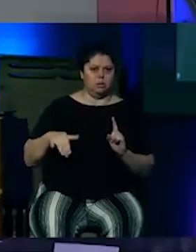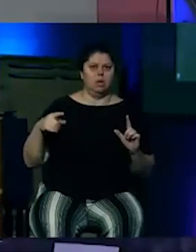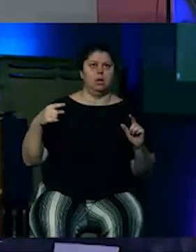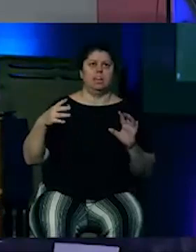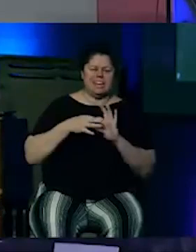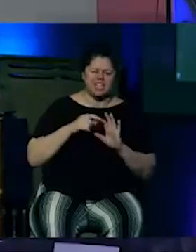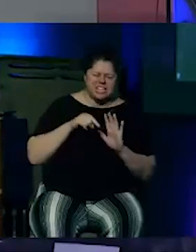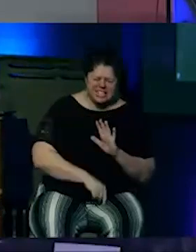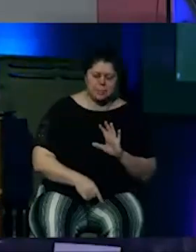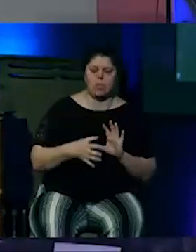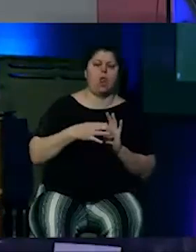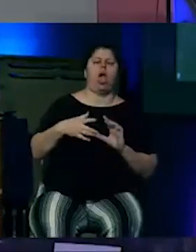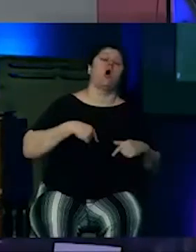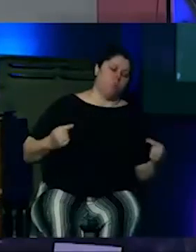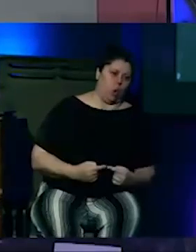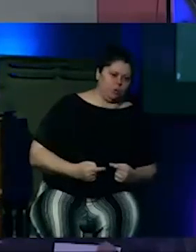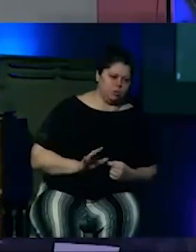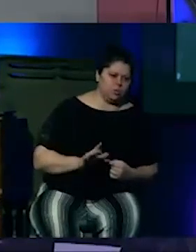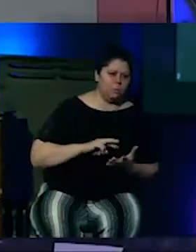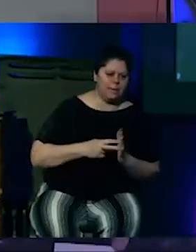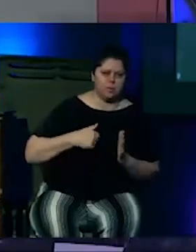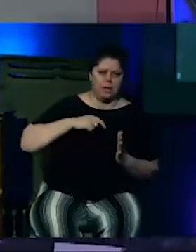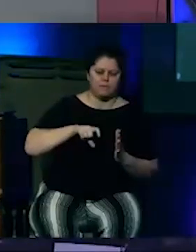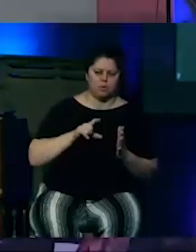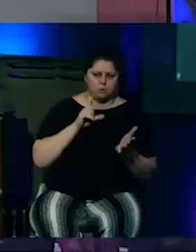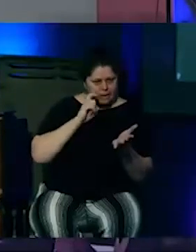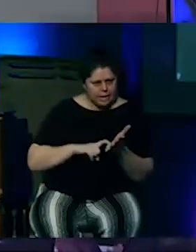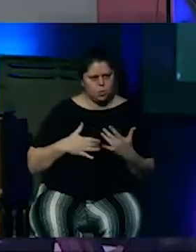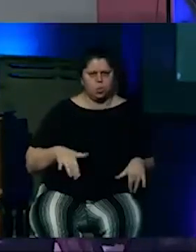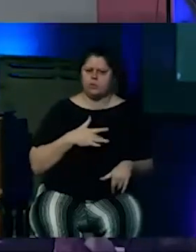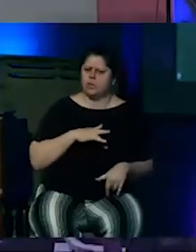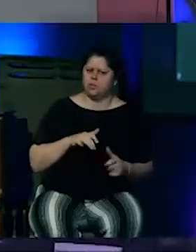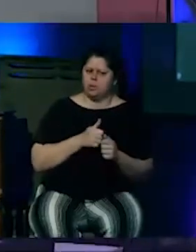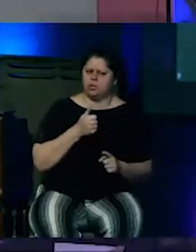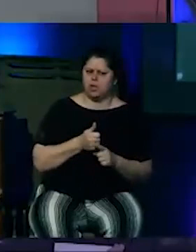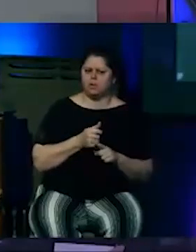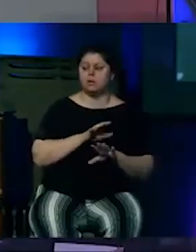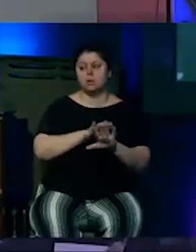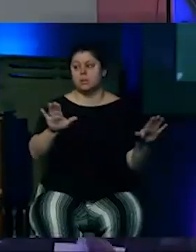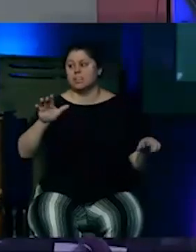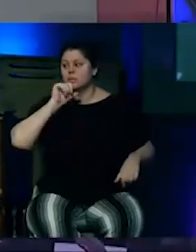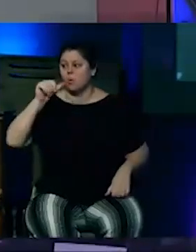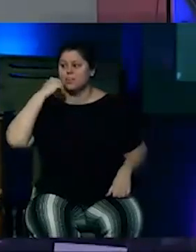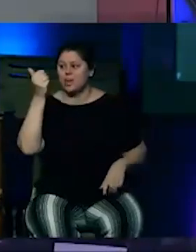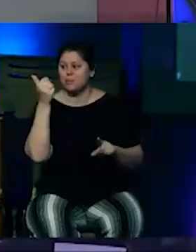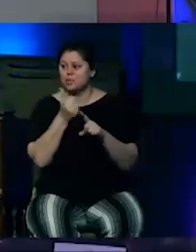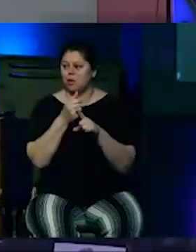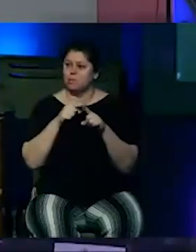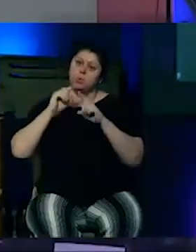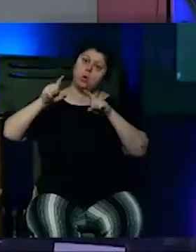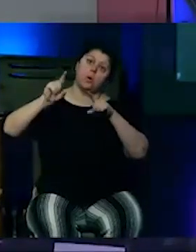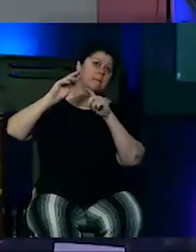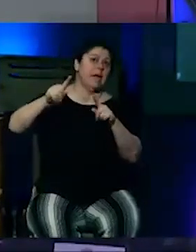that as we navigate this, we need to be really gentle with ourselves. You know, you don't need to, like, shame. Again, do not need to shame yourself into going back